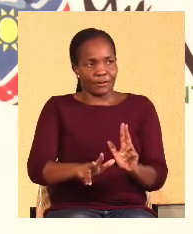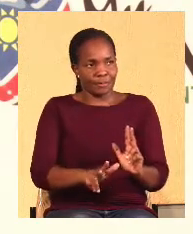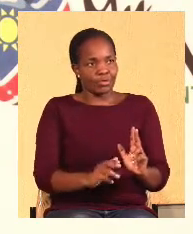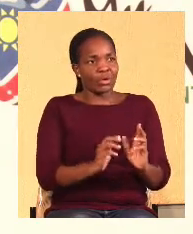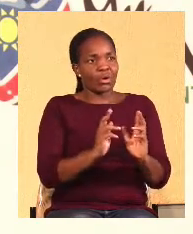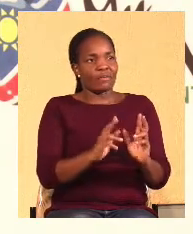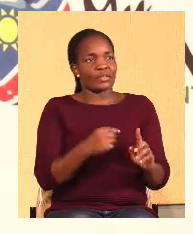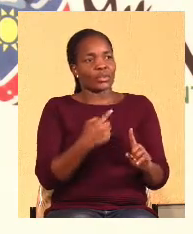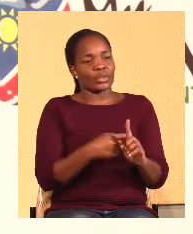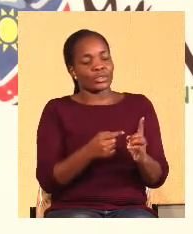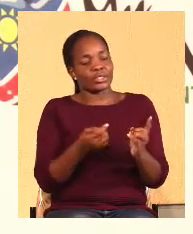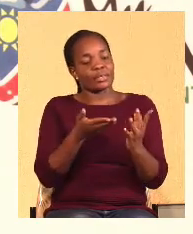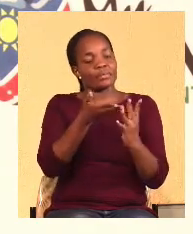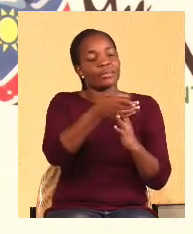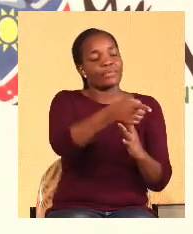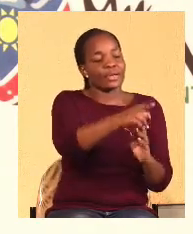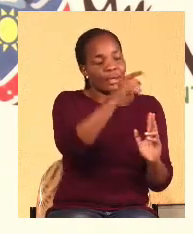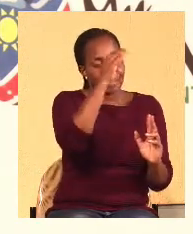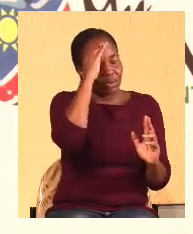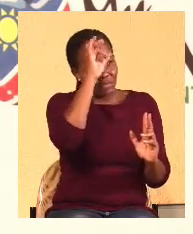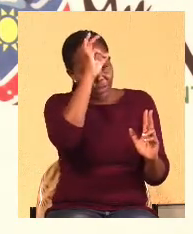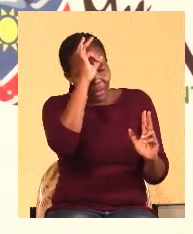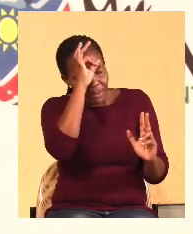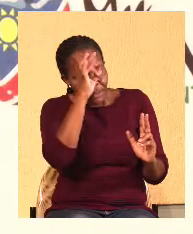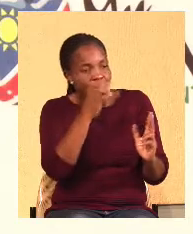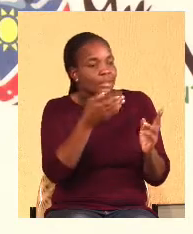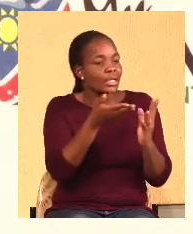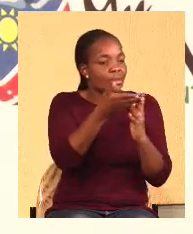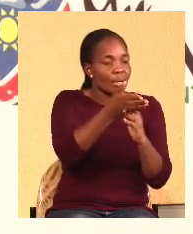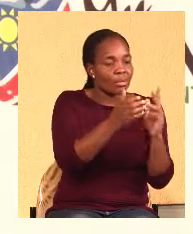to the police or to designated officers who are